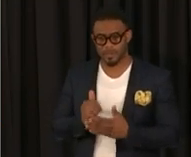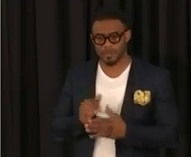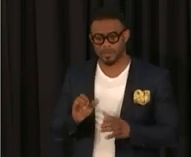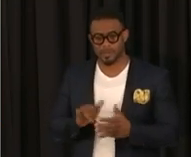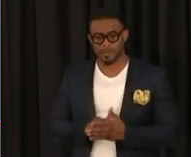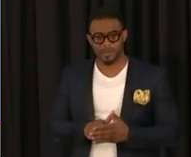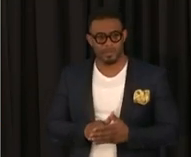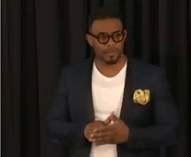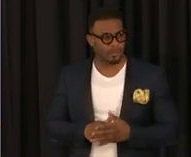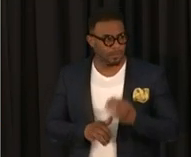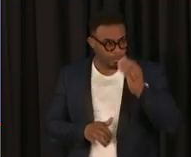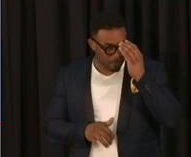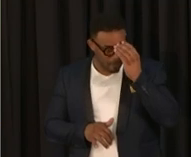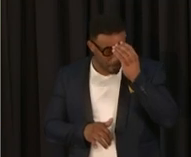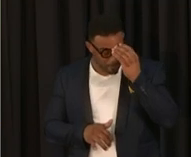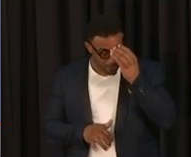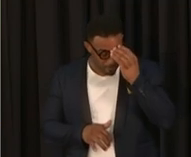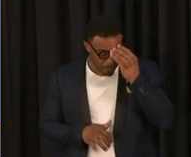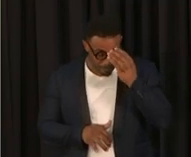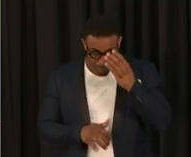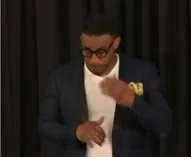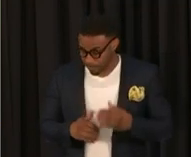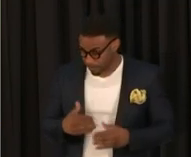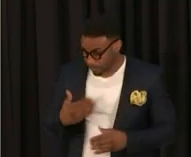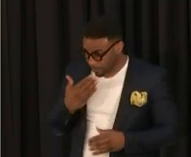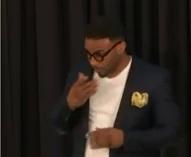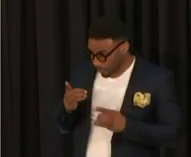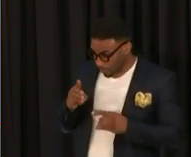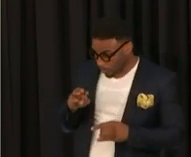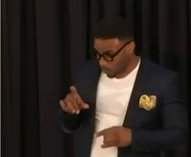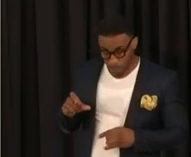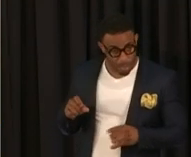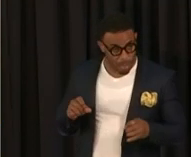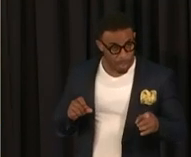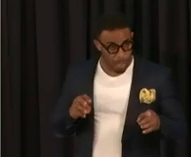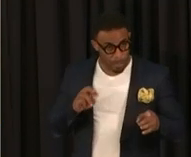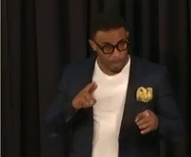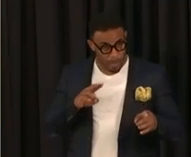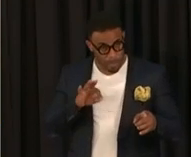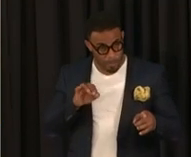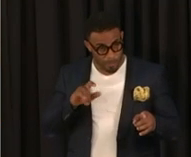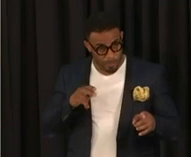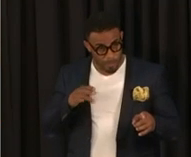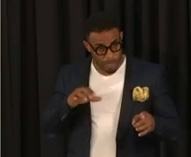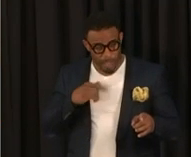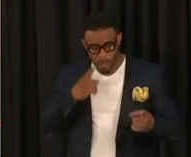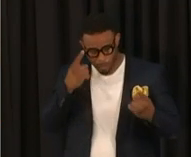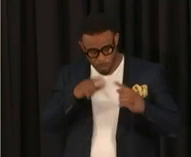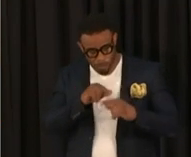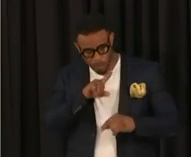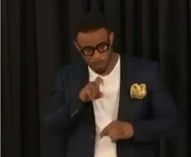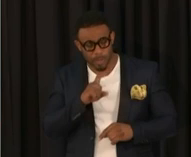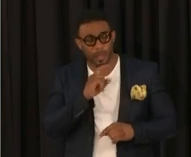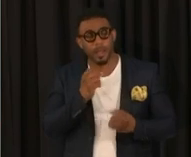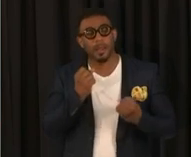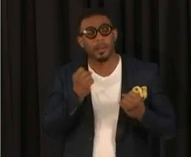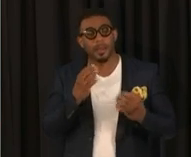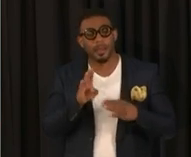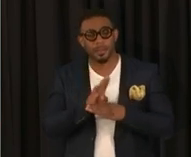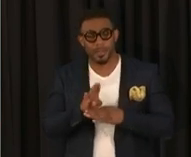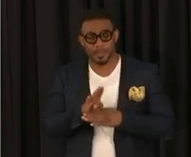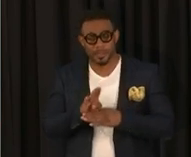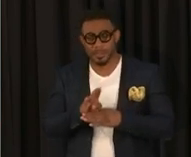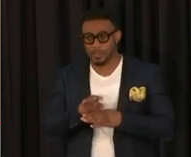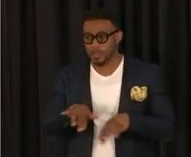help do that. Thank you, Director Wells. Mr. Falchecki, I really agree with the question. I mean, there are a lot